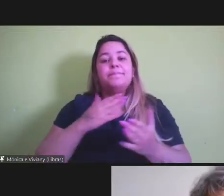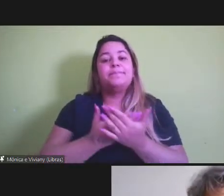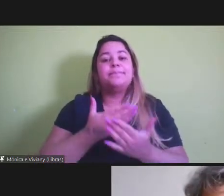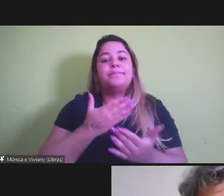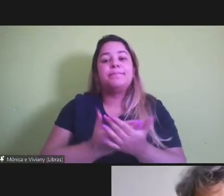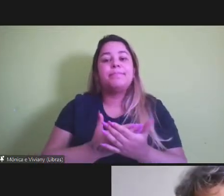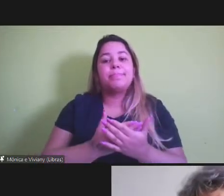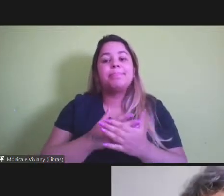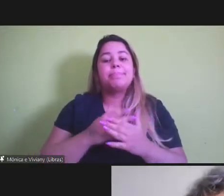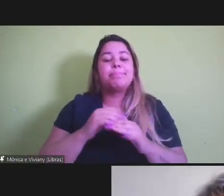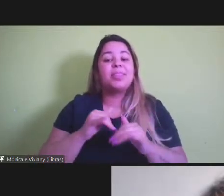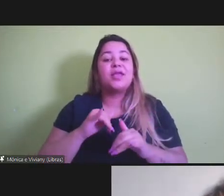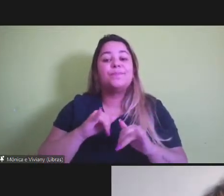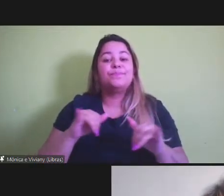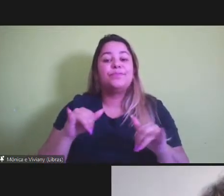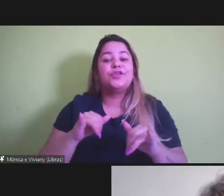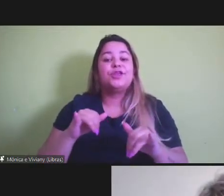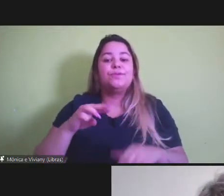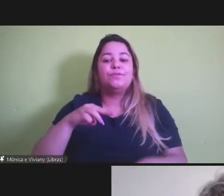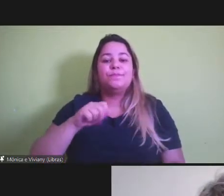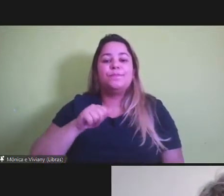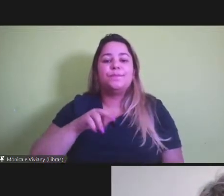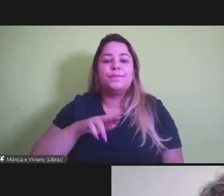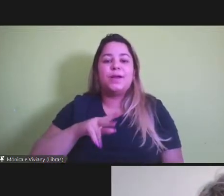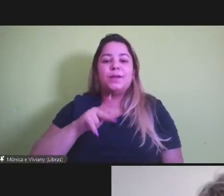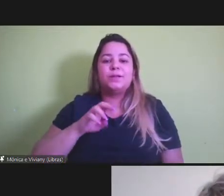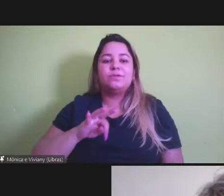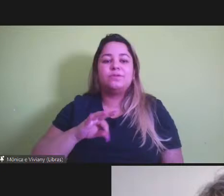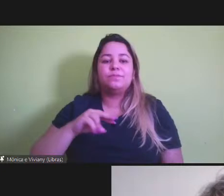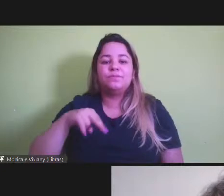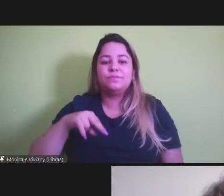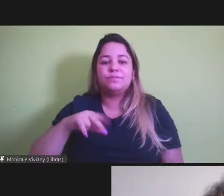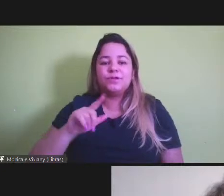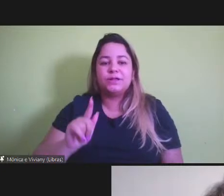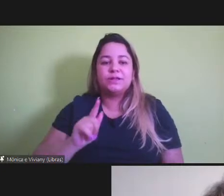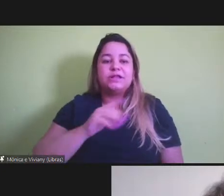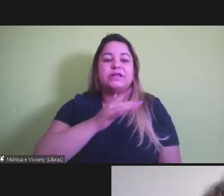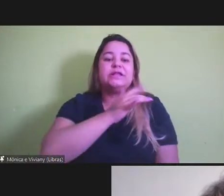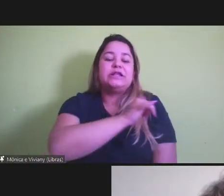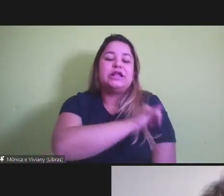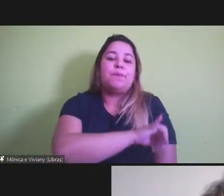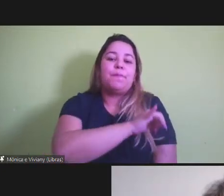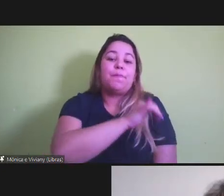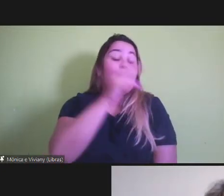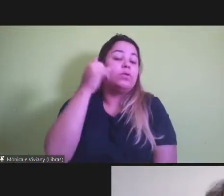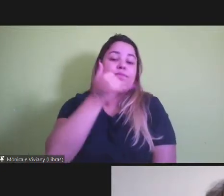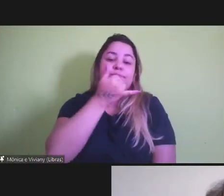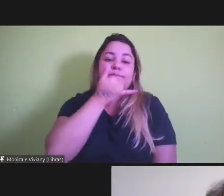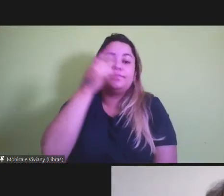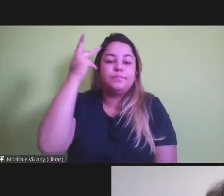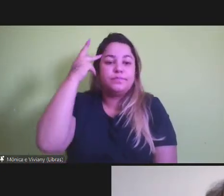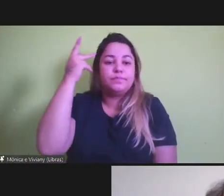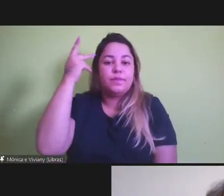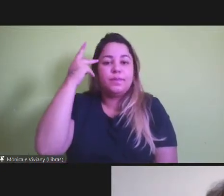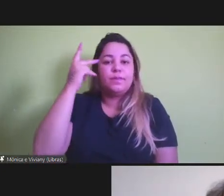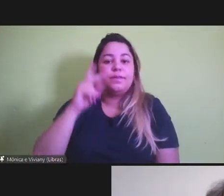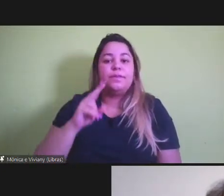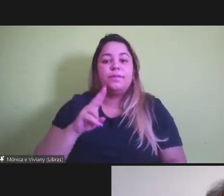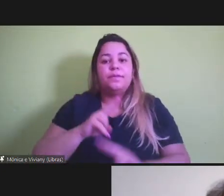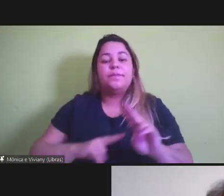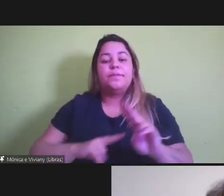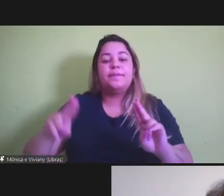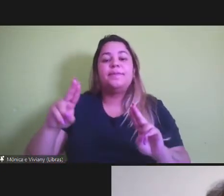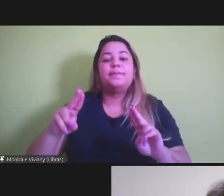and communication of the ESPM's College in São Paulo, and associate professor in the Institute of